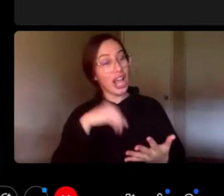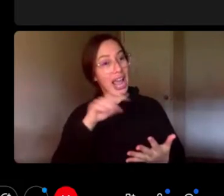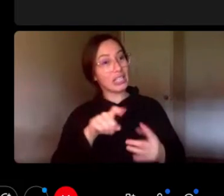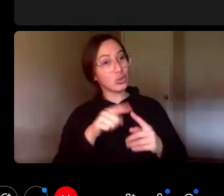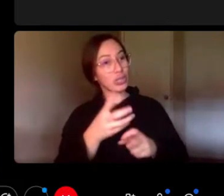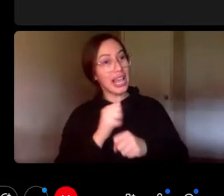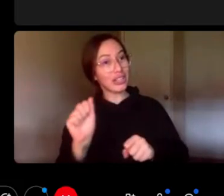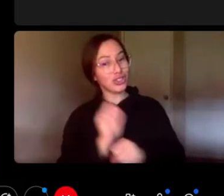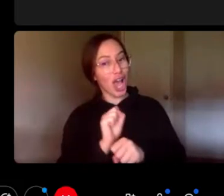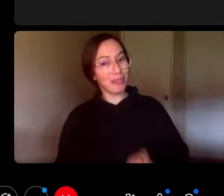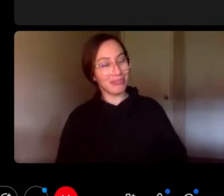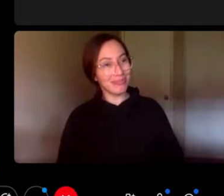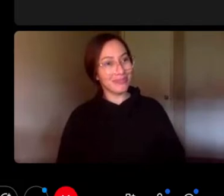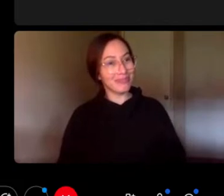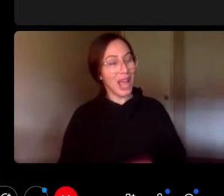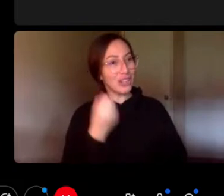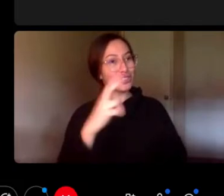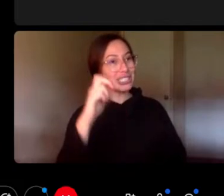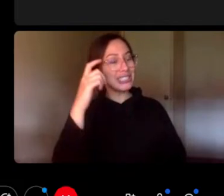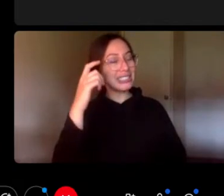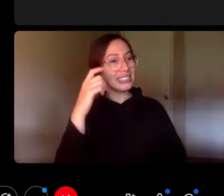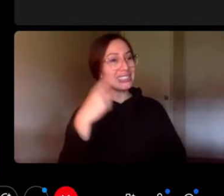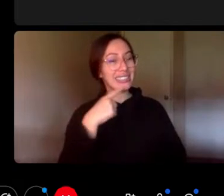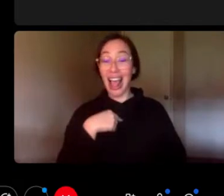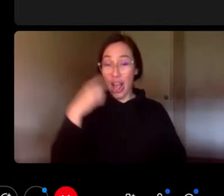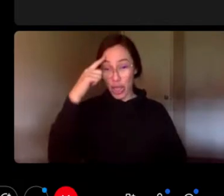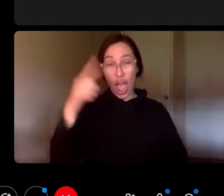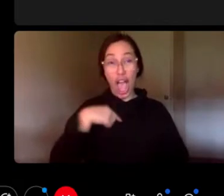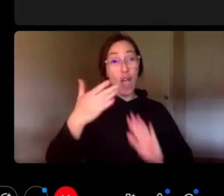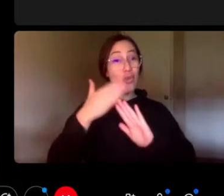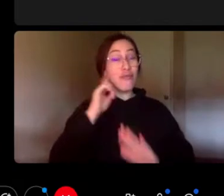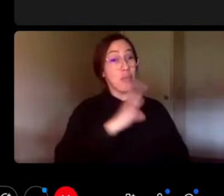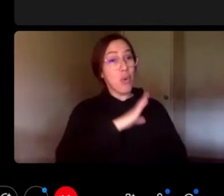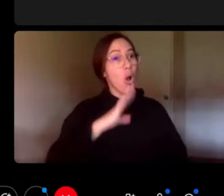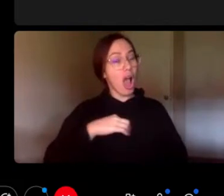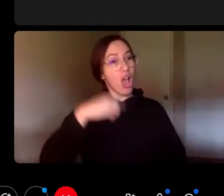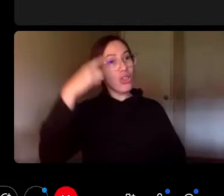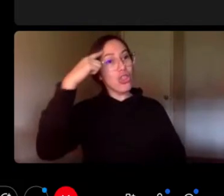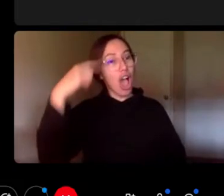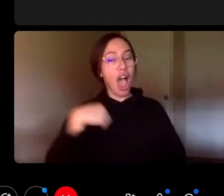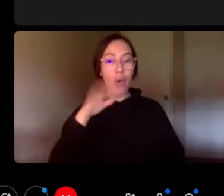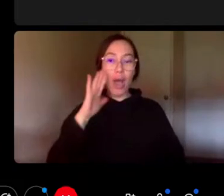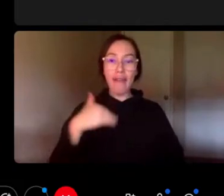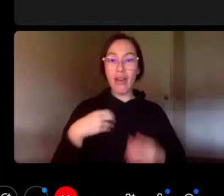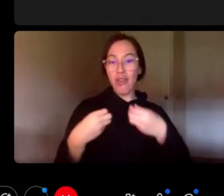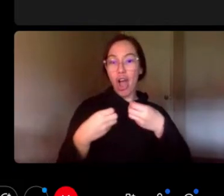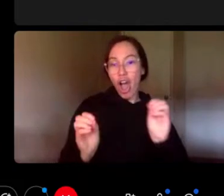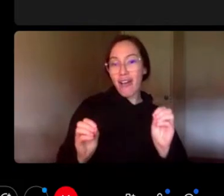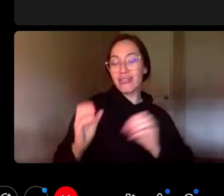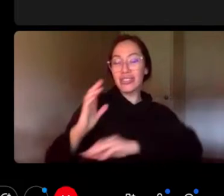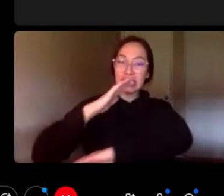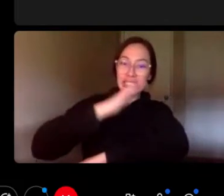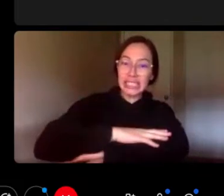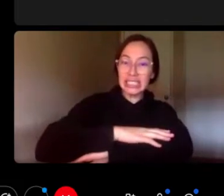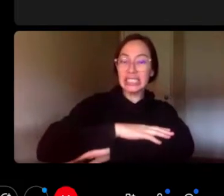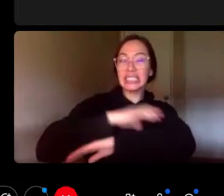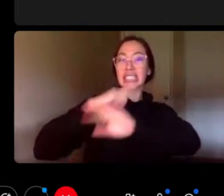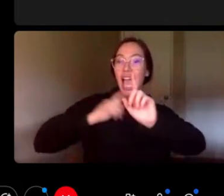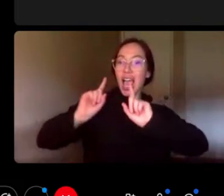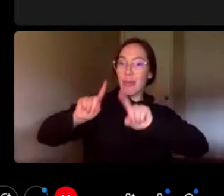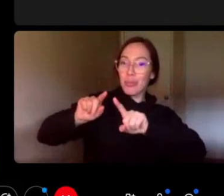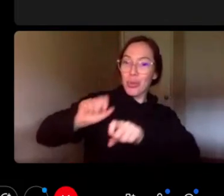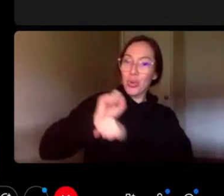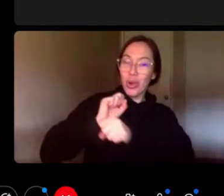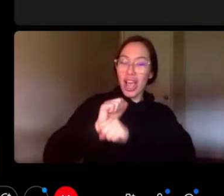get a job. She said, I thought when I ran for board, and she meant it, I thought I'd have an office and a desk and I'd be expected to come in work every